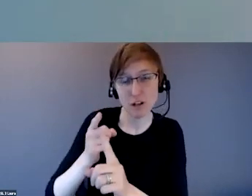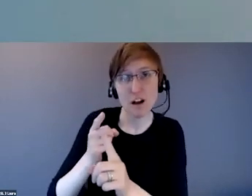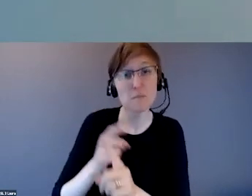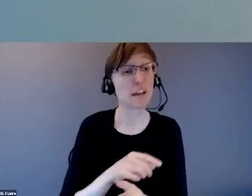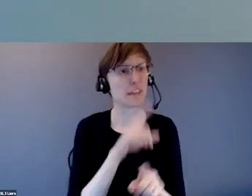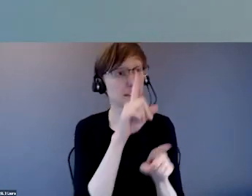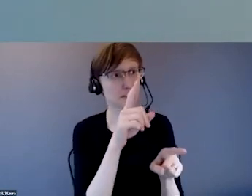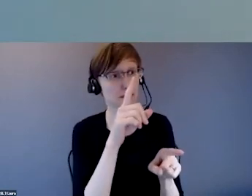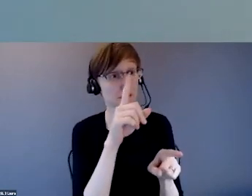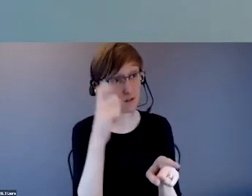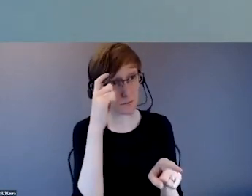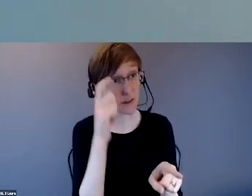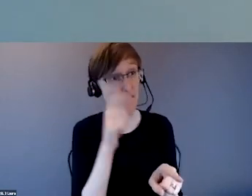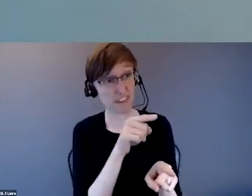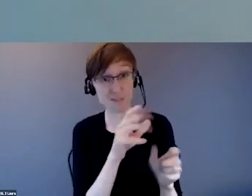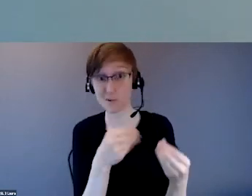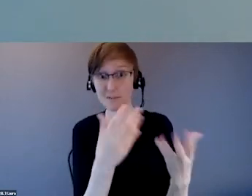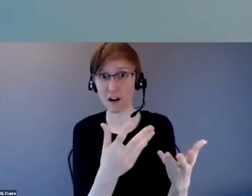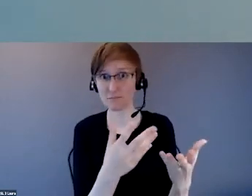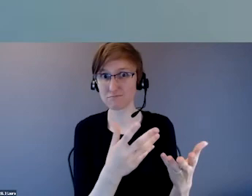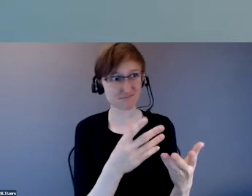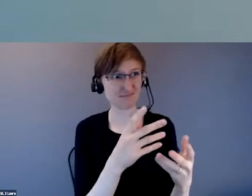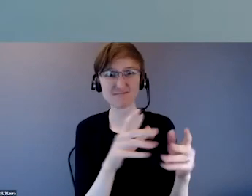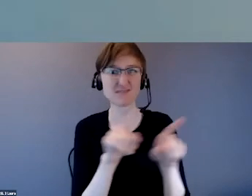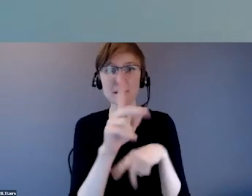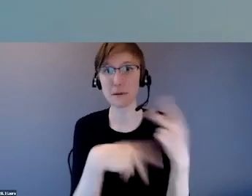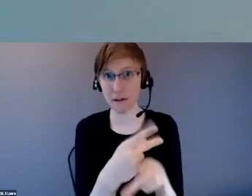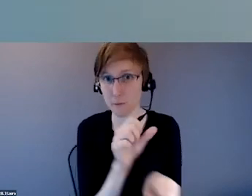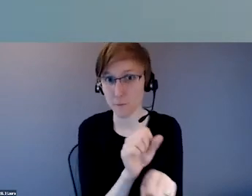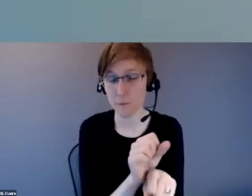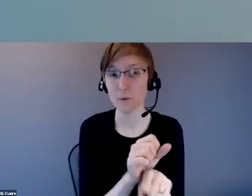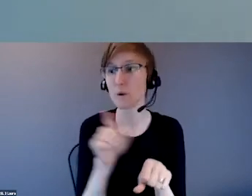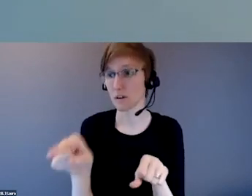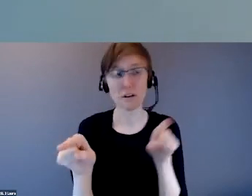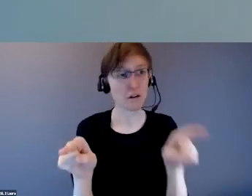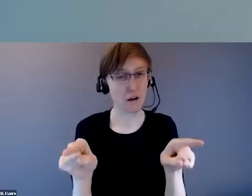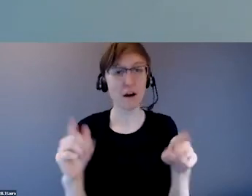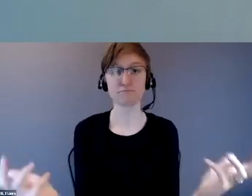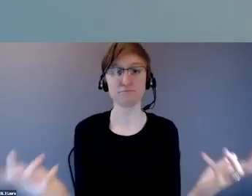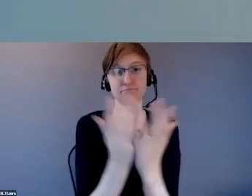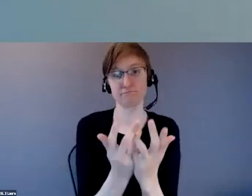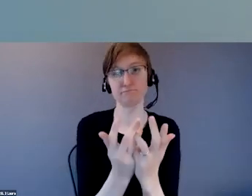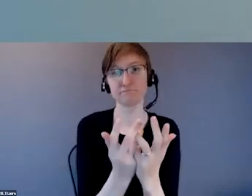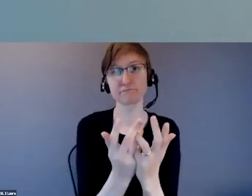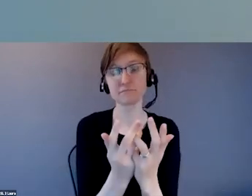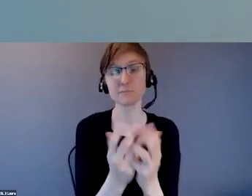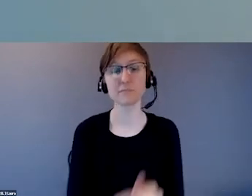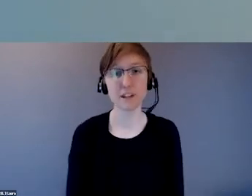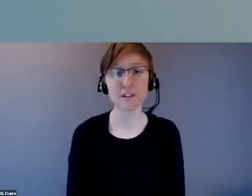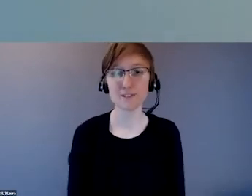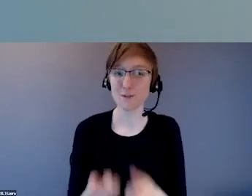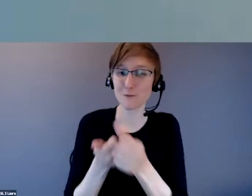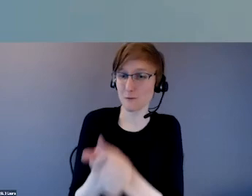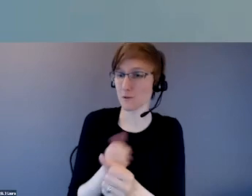actually operate within that sector or within that industry. We found that matching individuals based on their